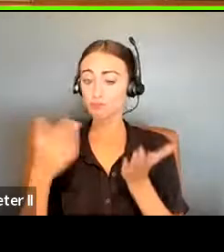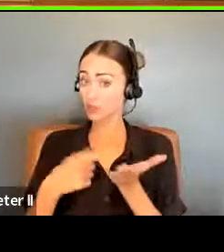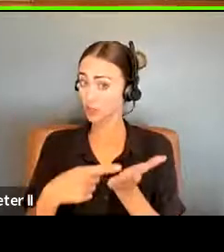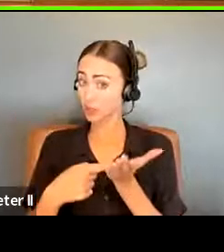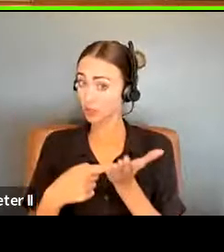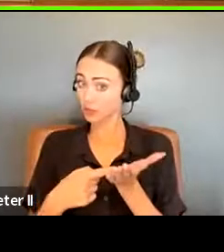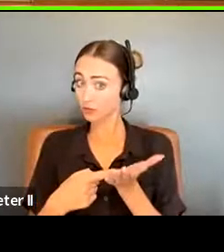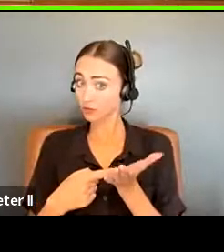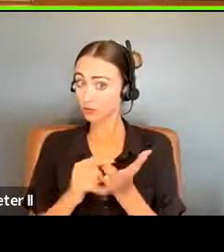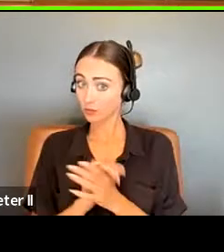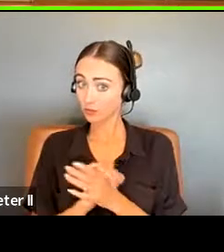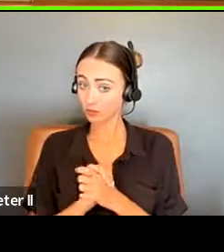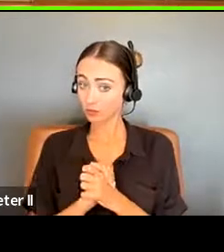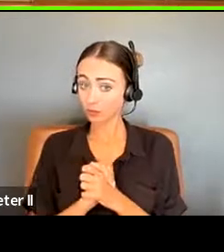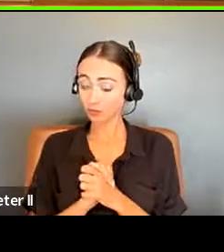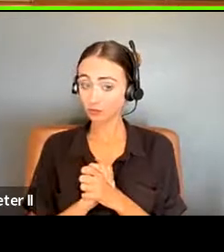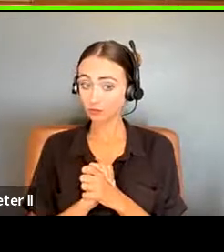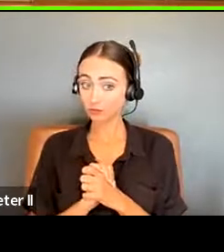Discussion?